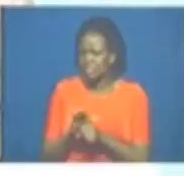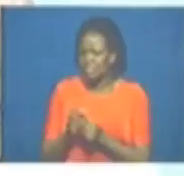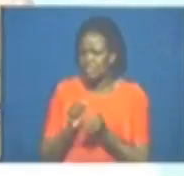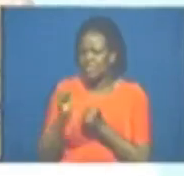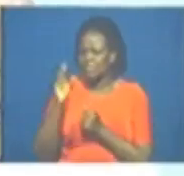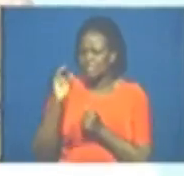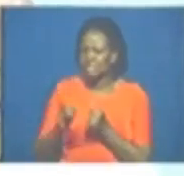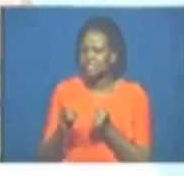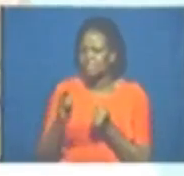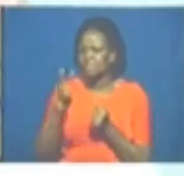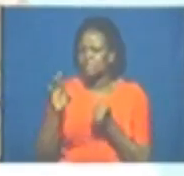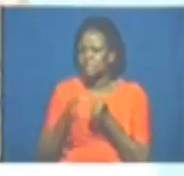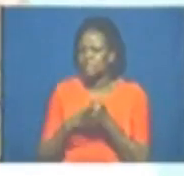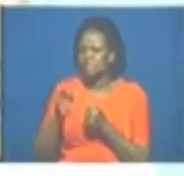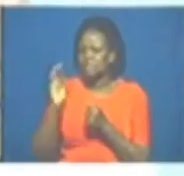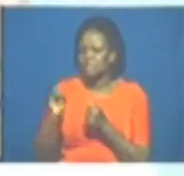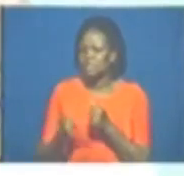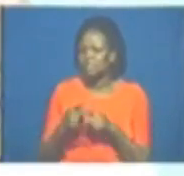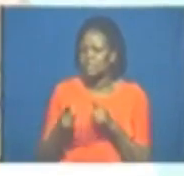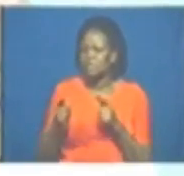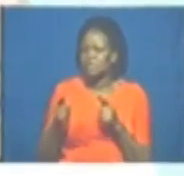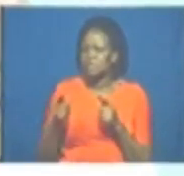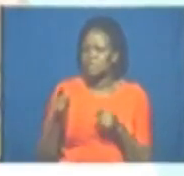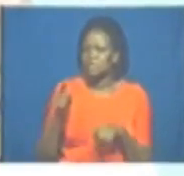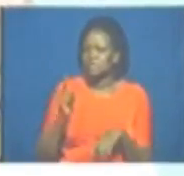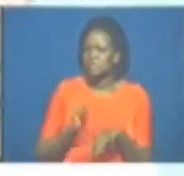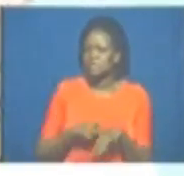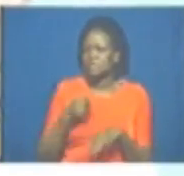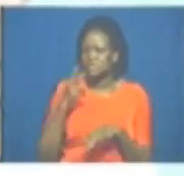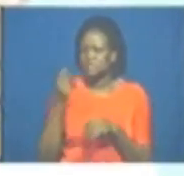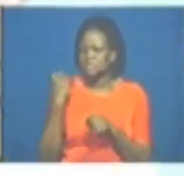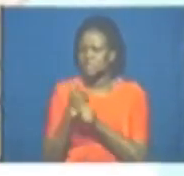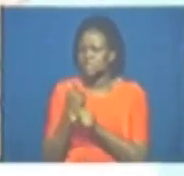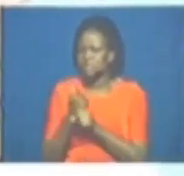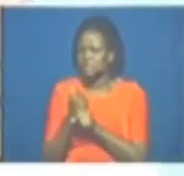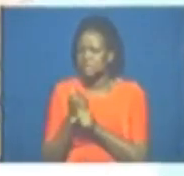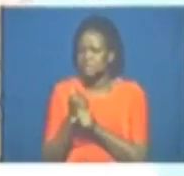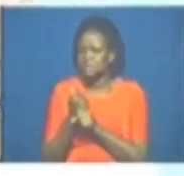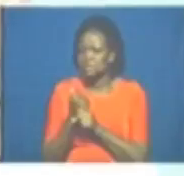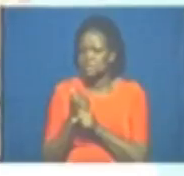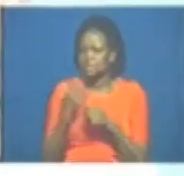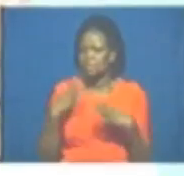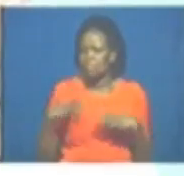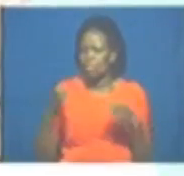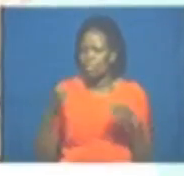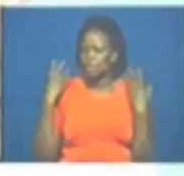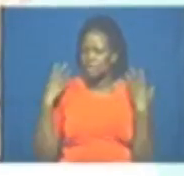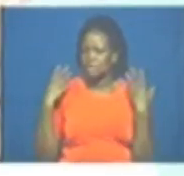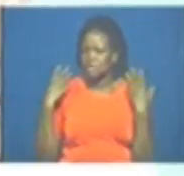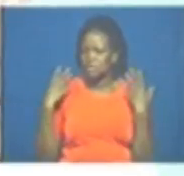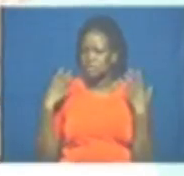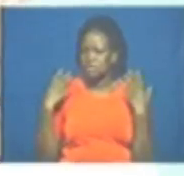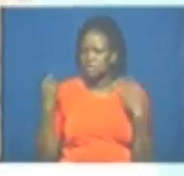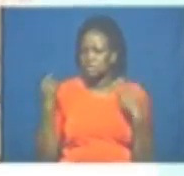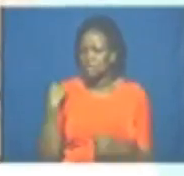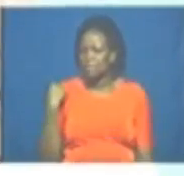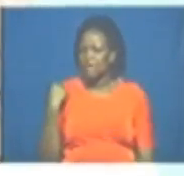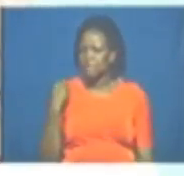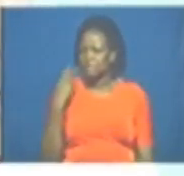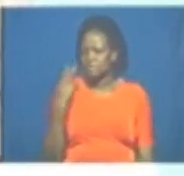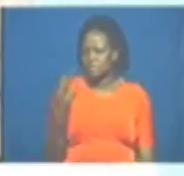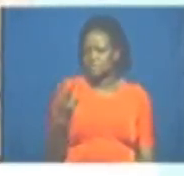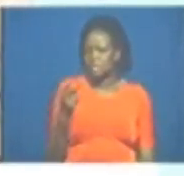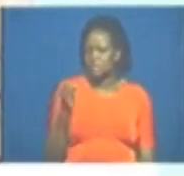about 28%. But they need, when you look at the functions, and those of us who understand a bit of statistics, you know, if they